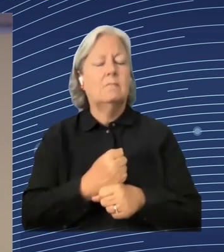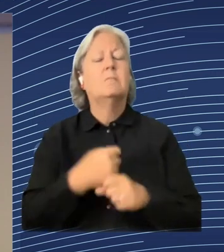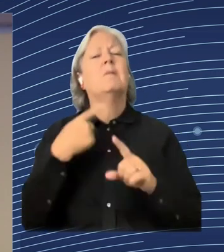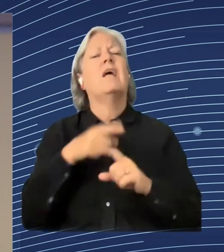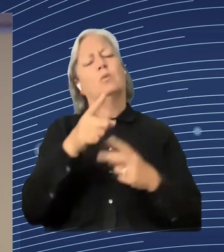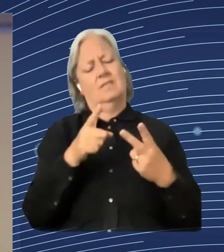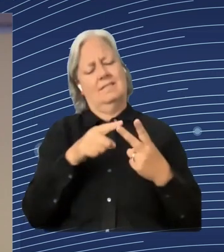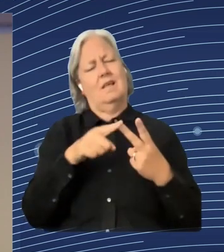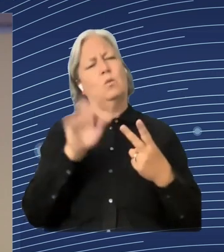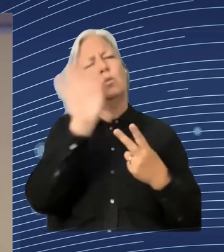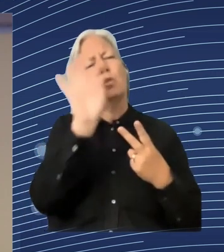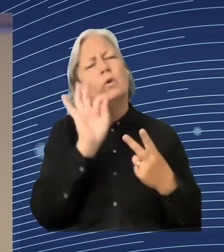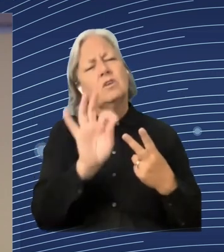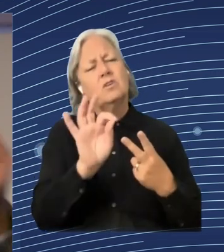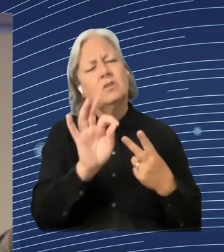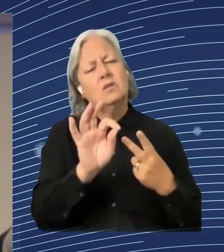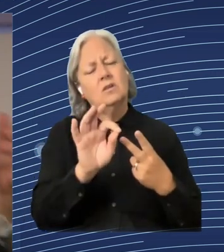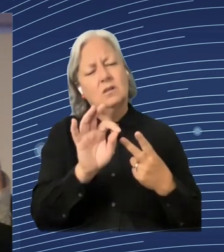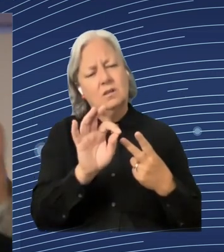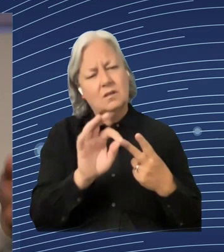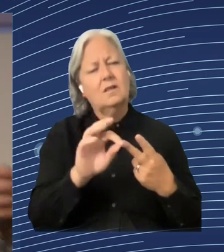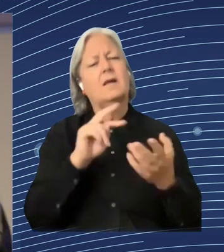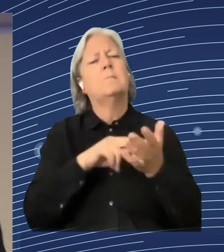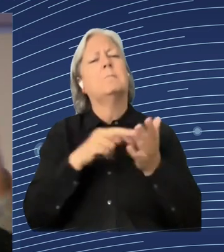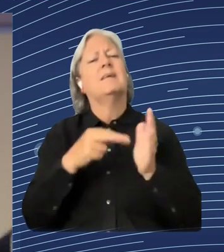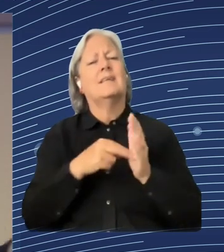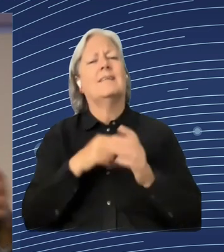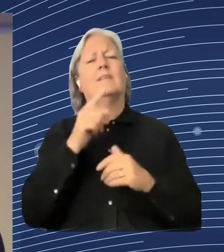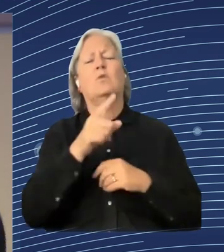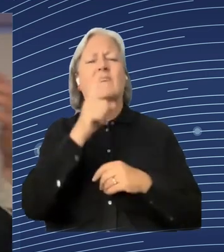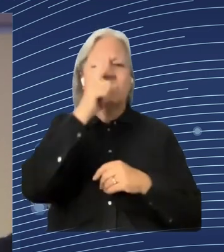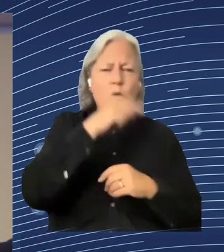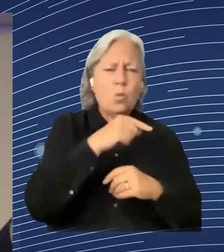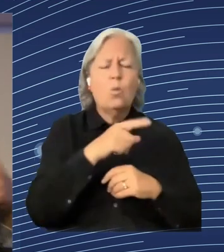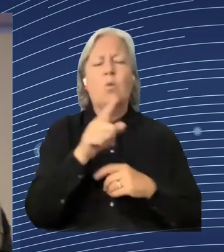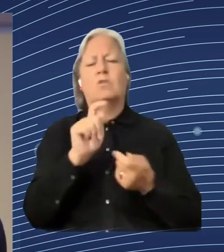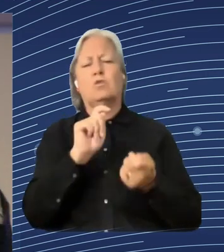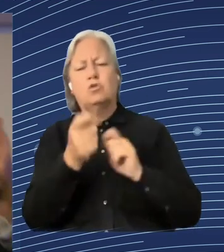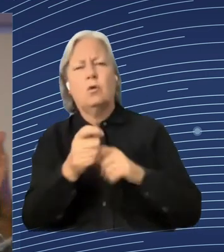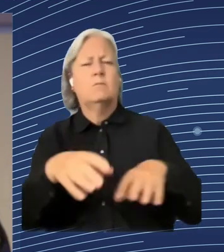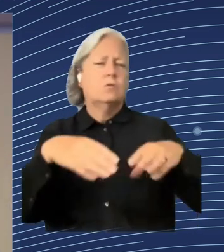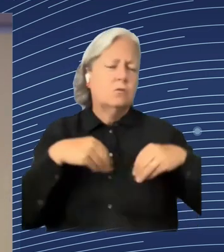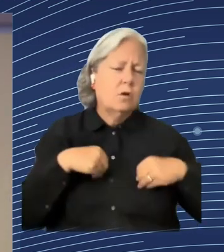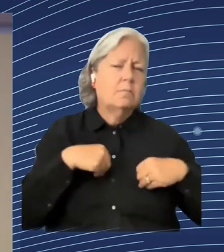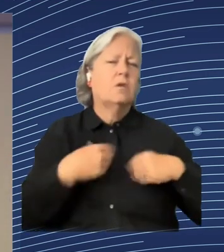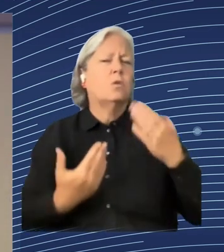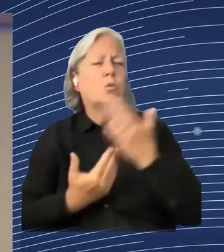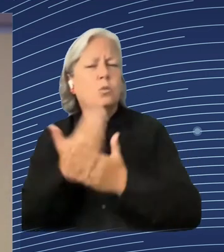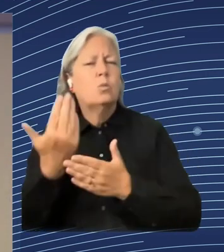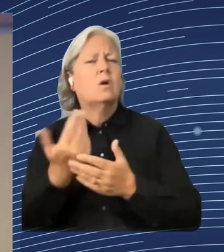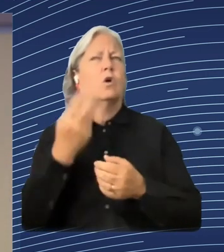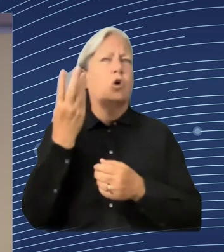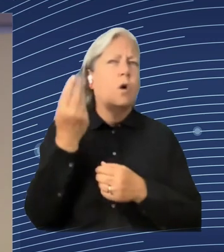because that means your fraud phenomena are changing, adopting, there's new legislation, platform economy, and so on. So you have